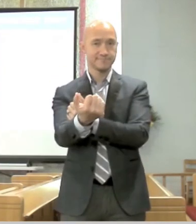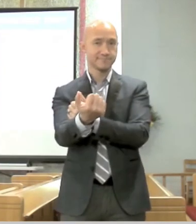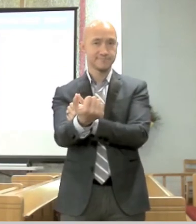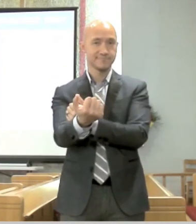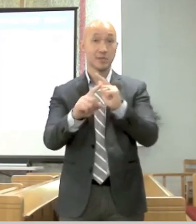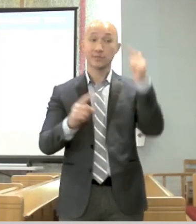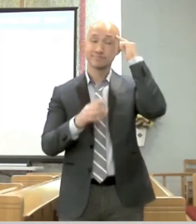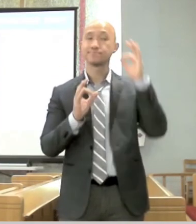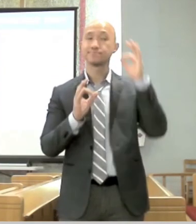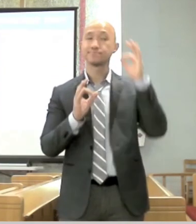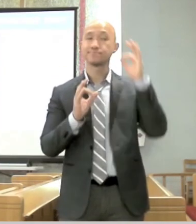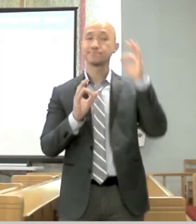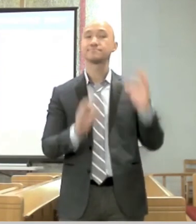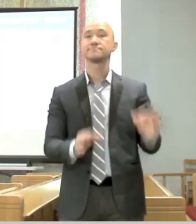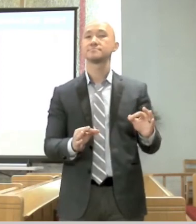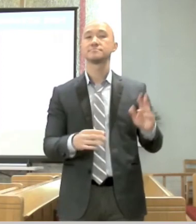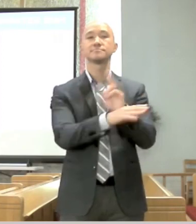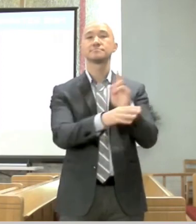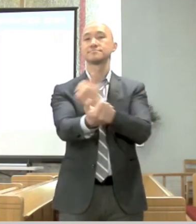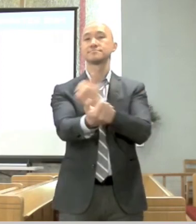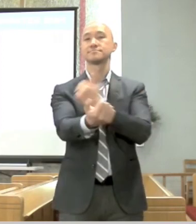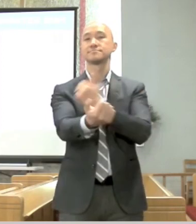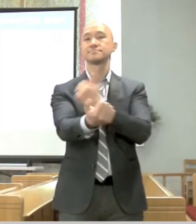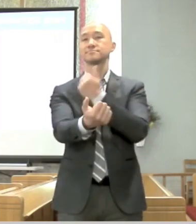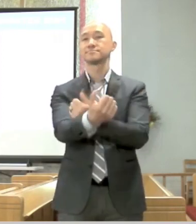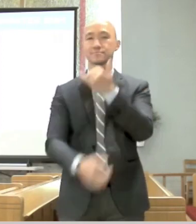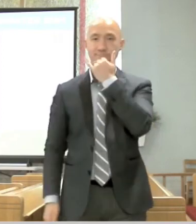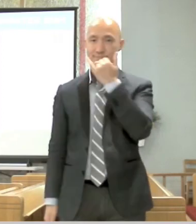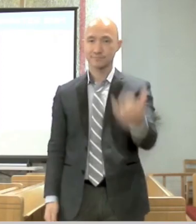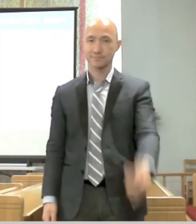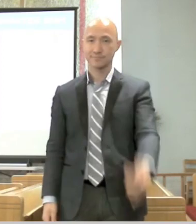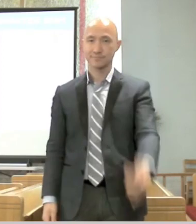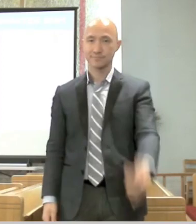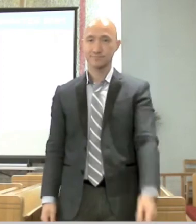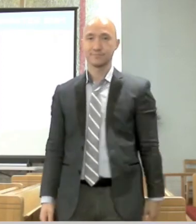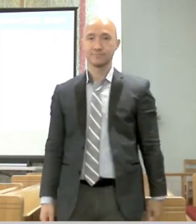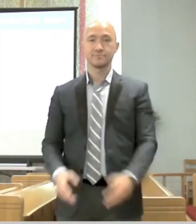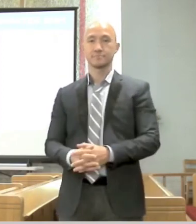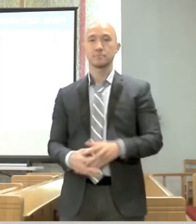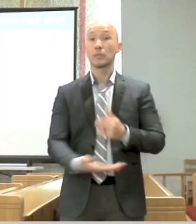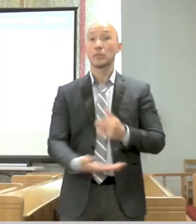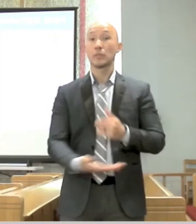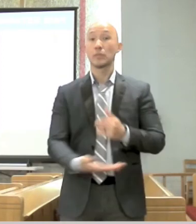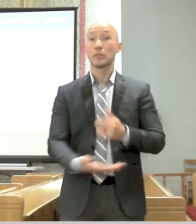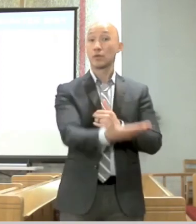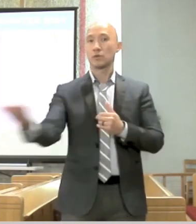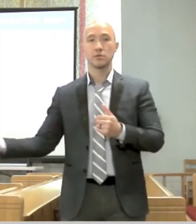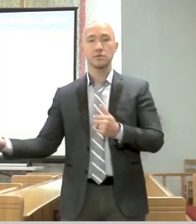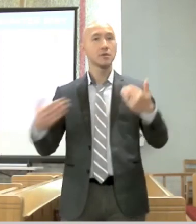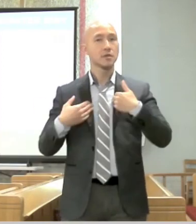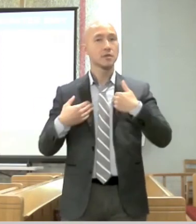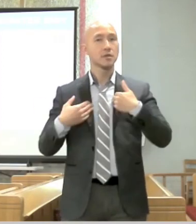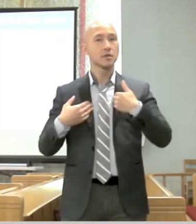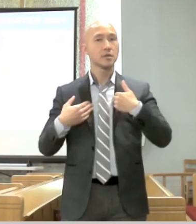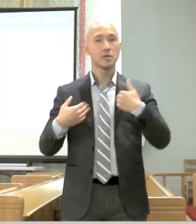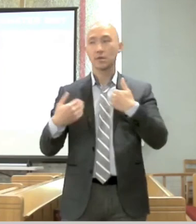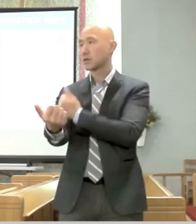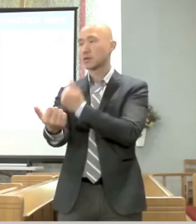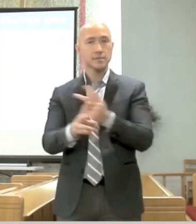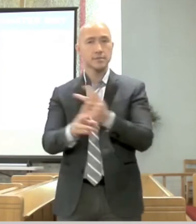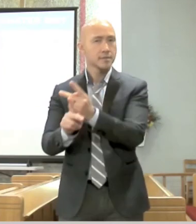amongst the choices that God has given you, amongst the power and the leverage God has given you? Are you looking out for the